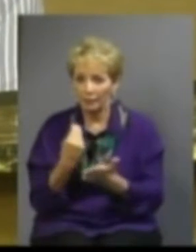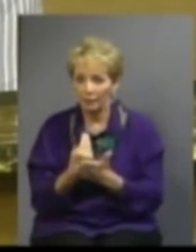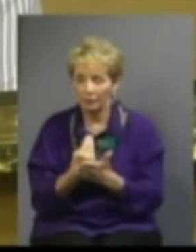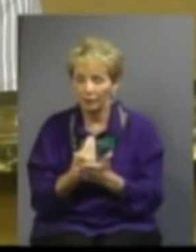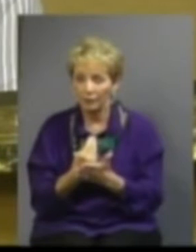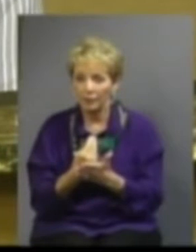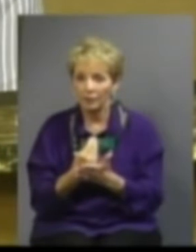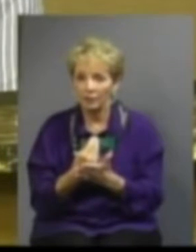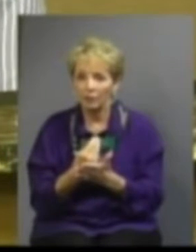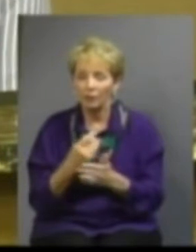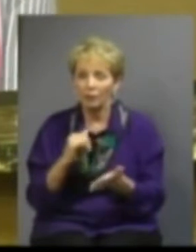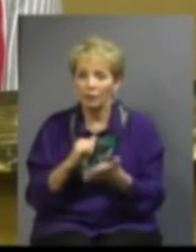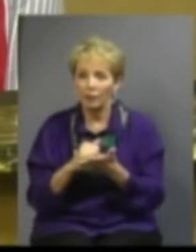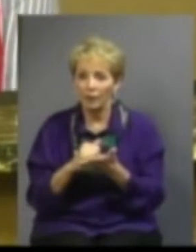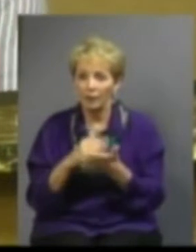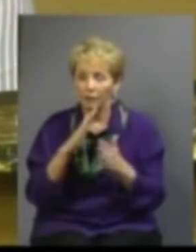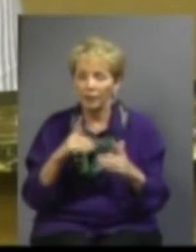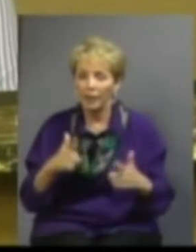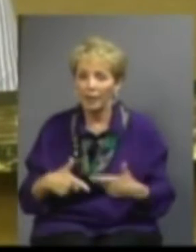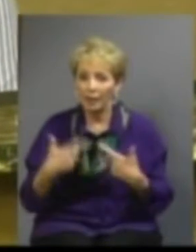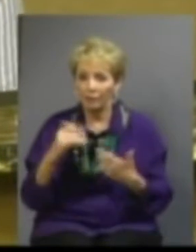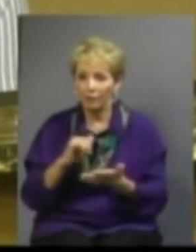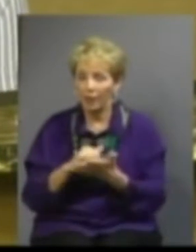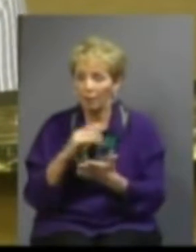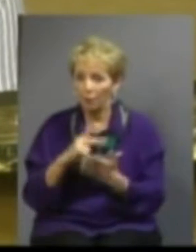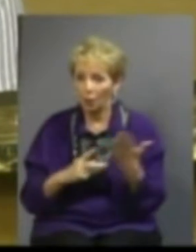and charge them over the life of the project.